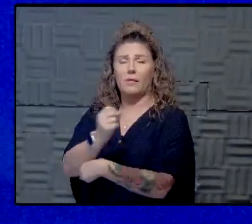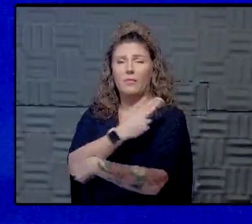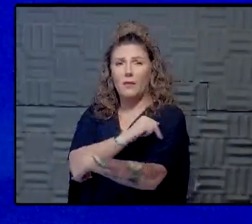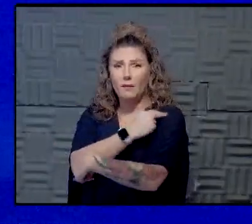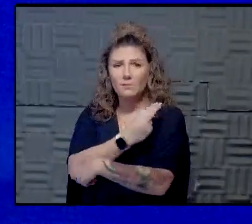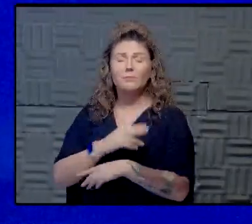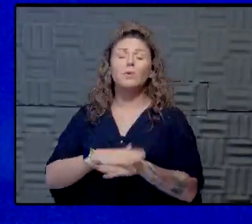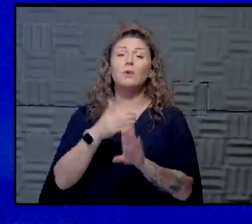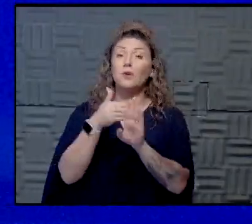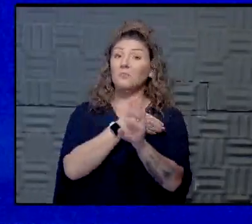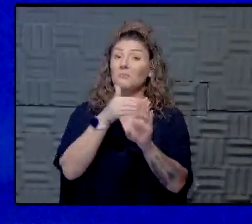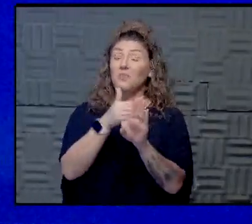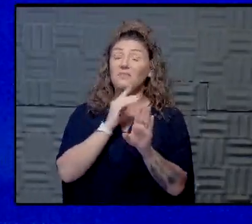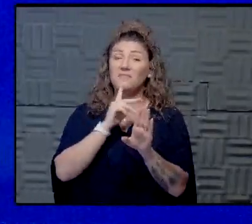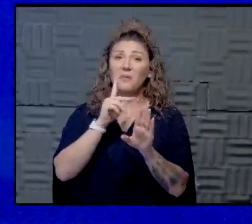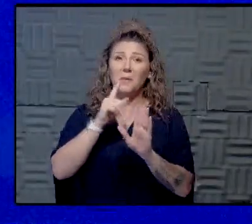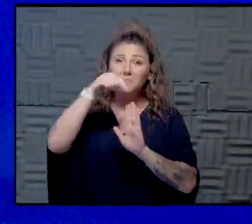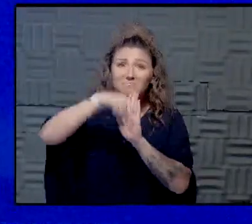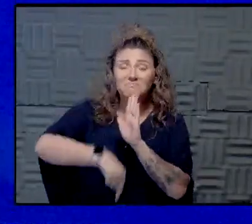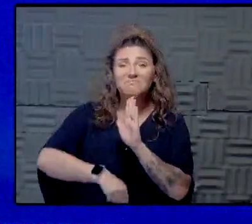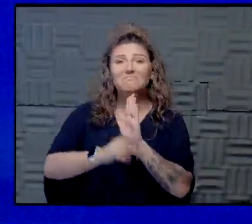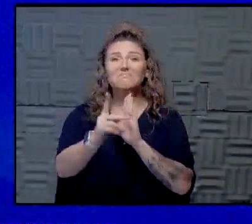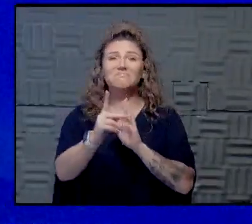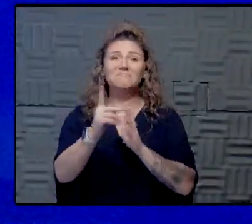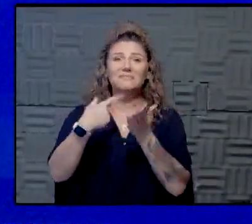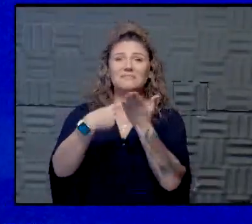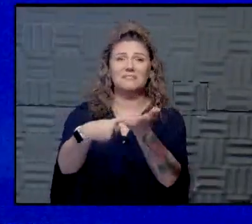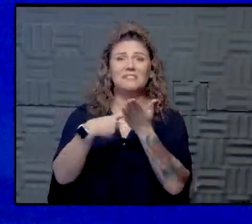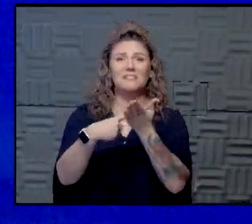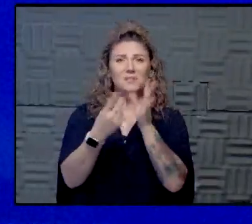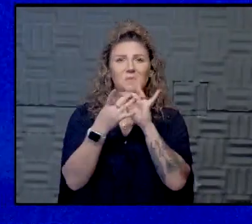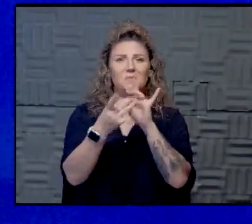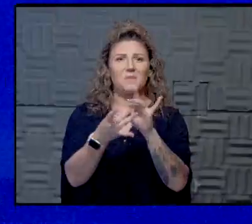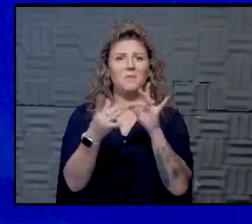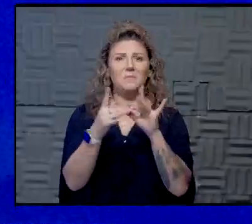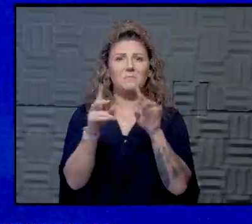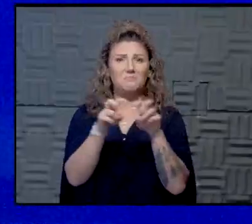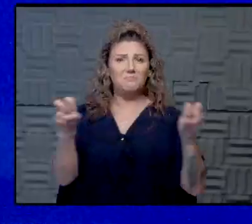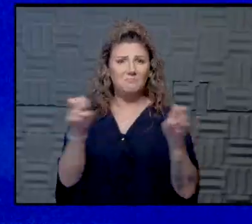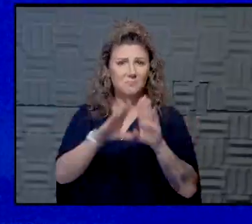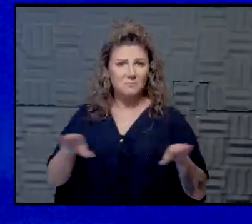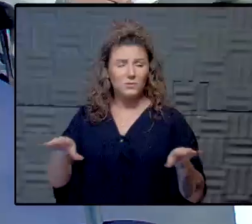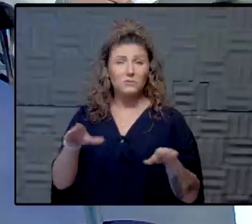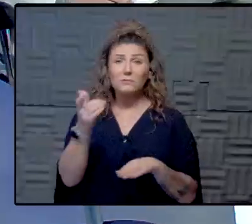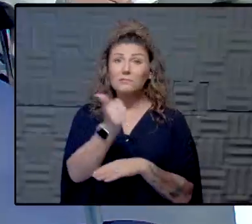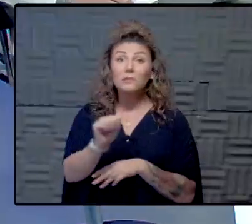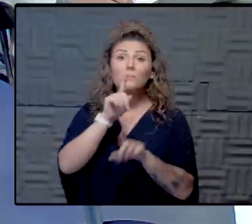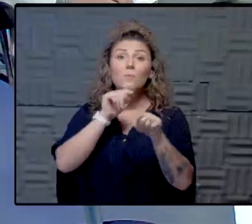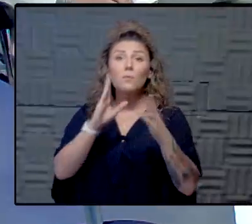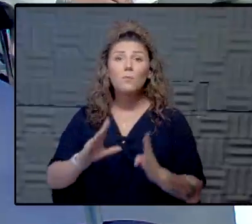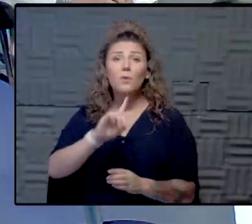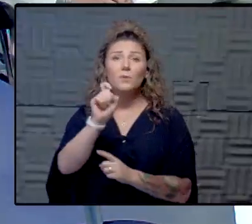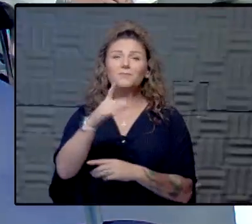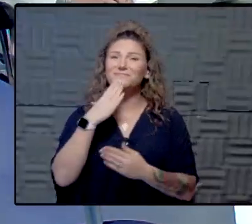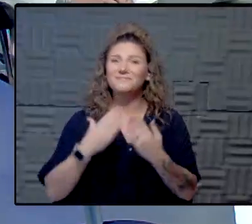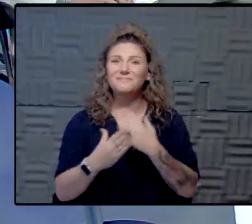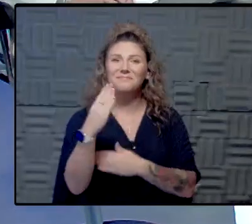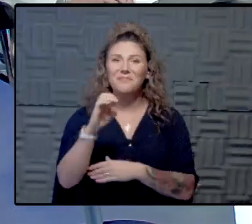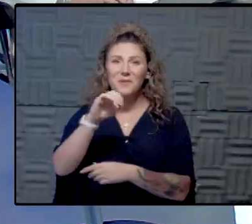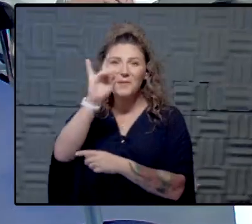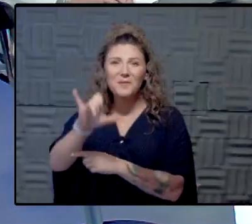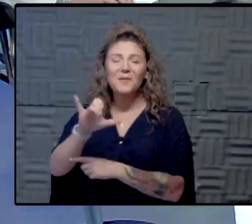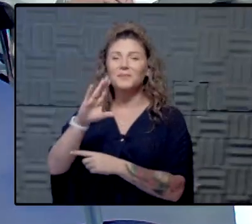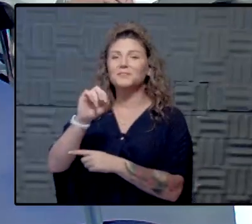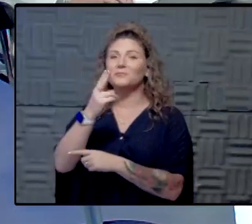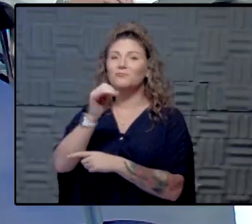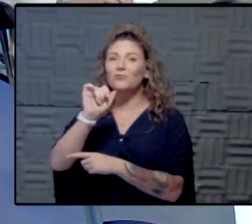but before we jump to to our discussion with our panelists, do we have any reporter questions? Sure. Good morning. Cody Holyoke with Channel